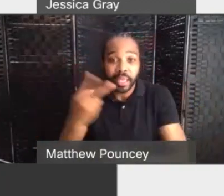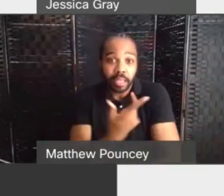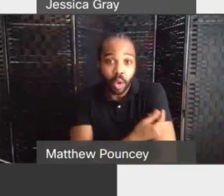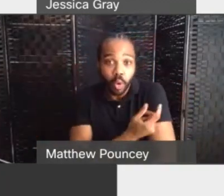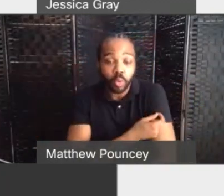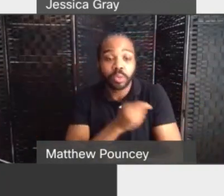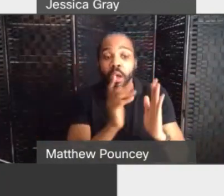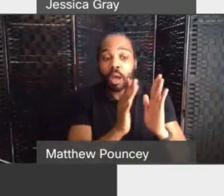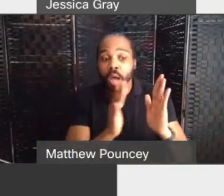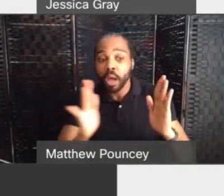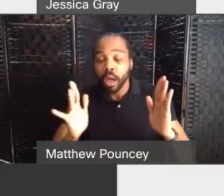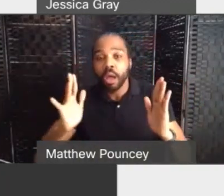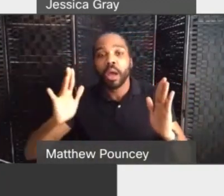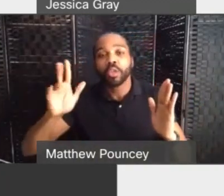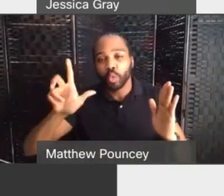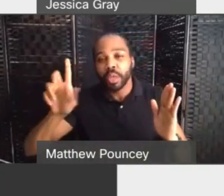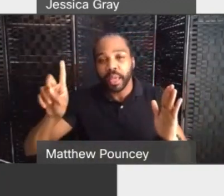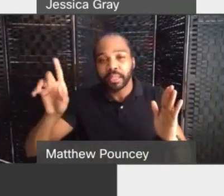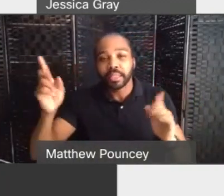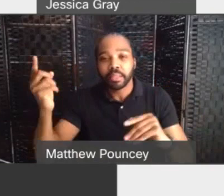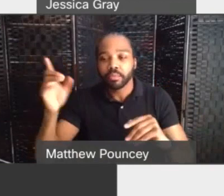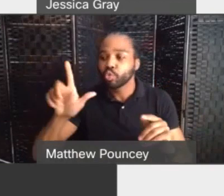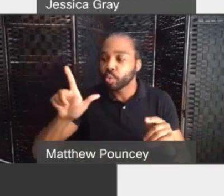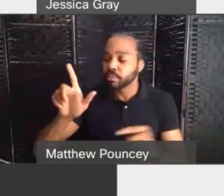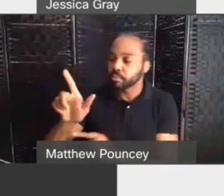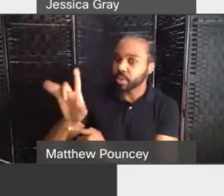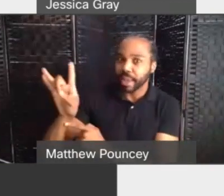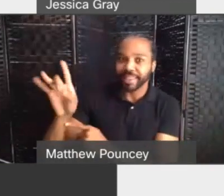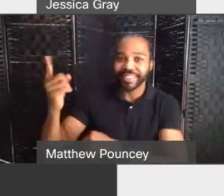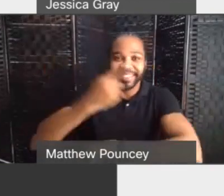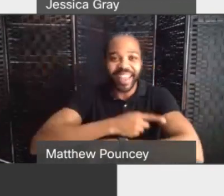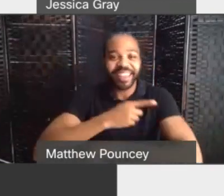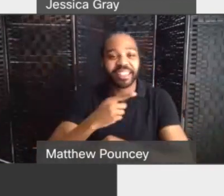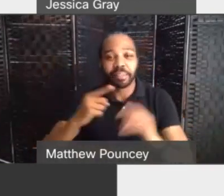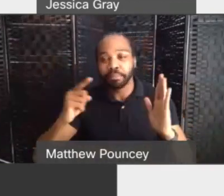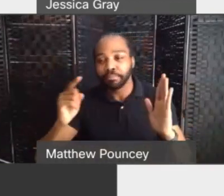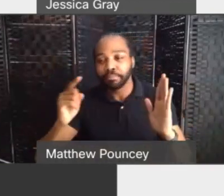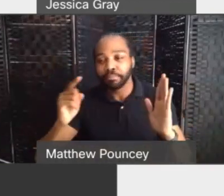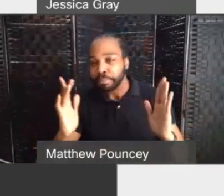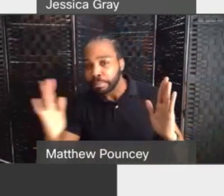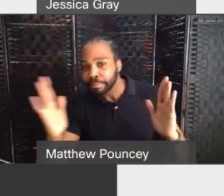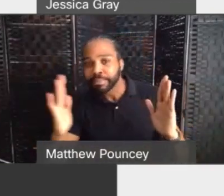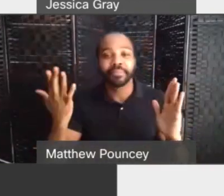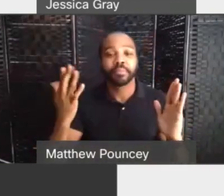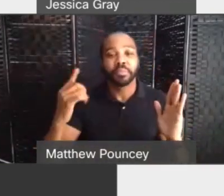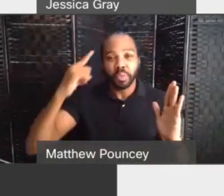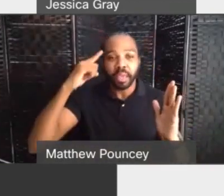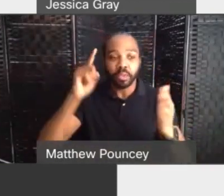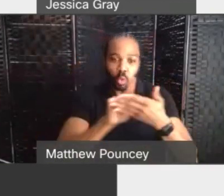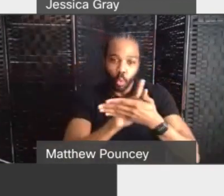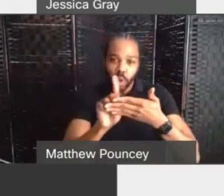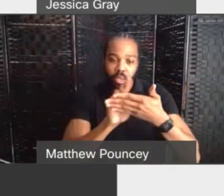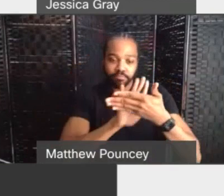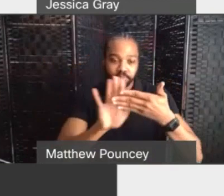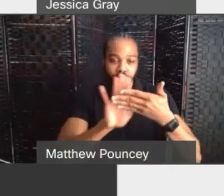or take about 3 days, plus or minus. So we're looking at the week of February the